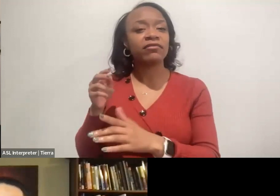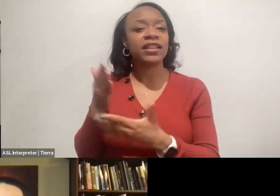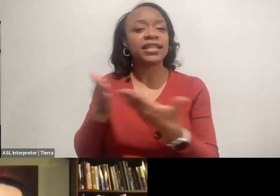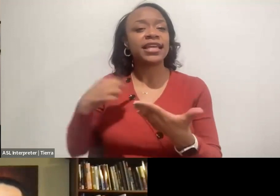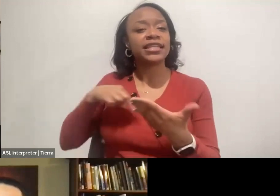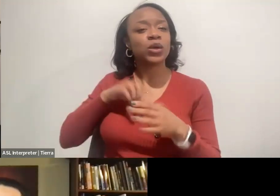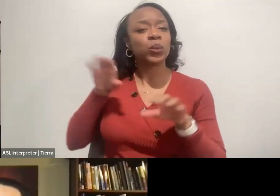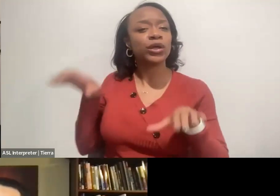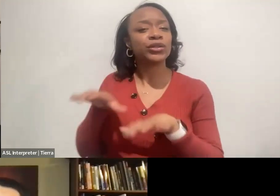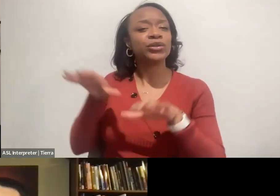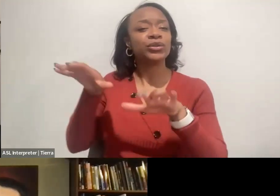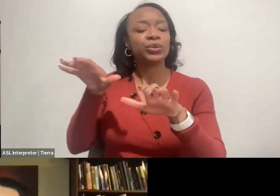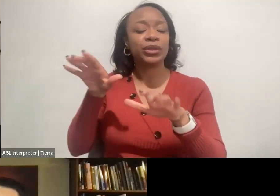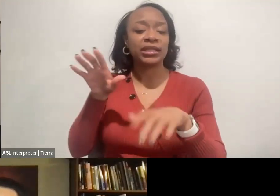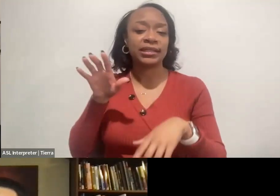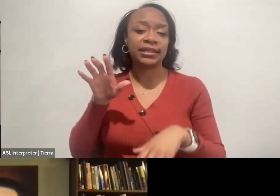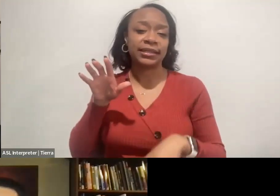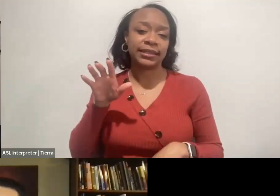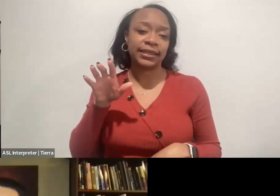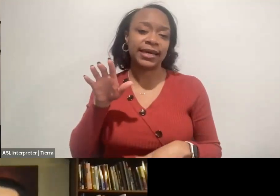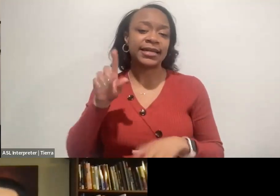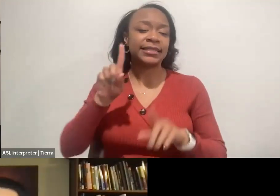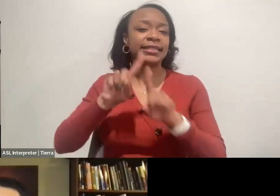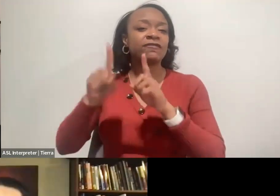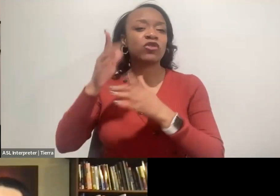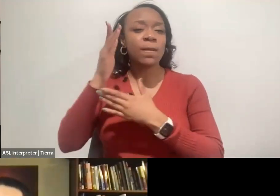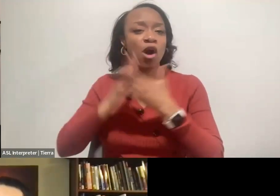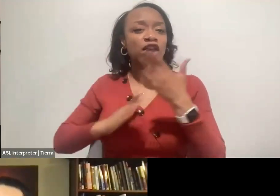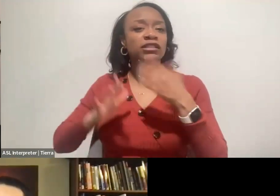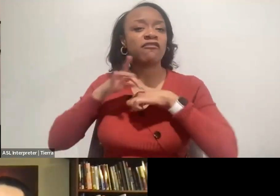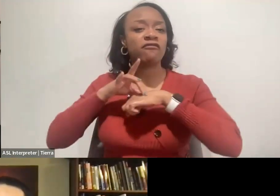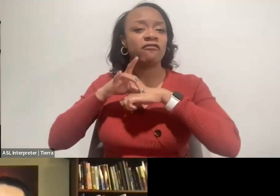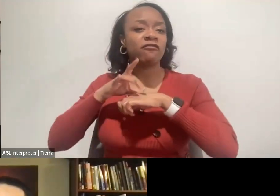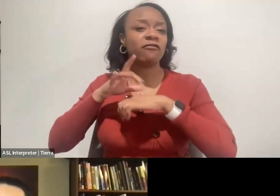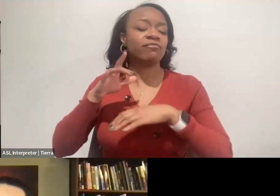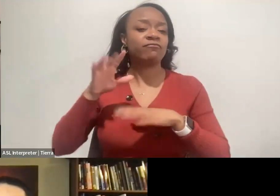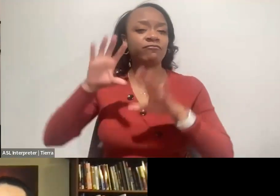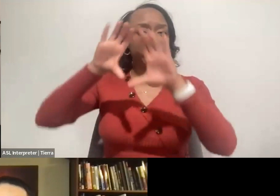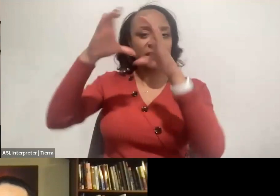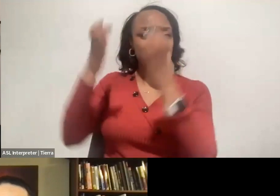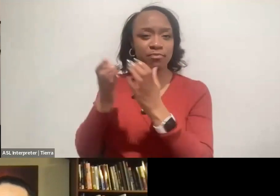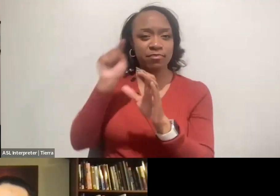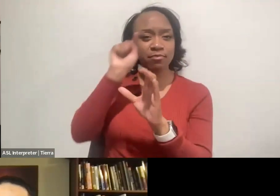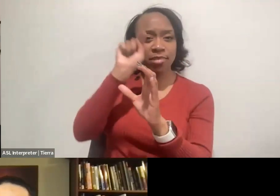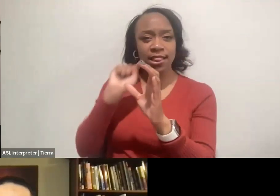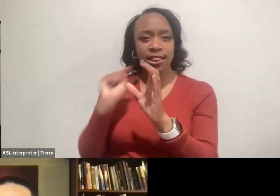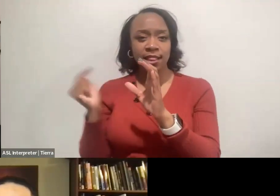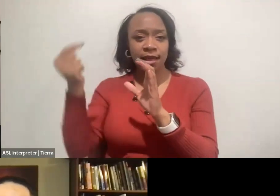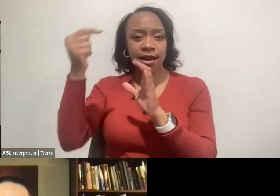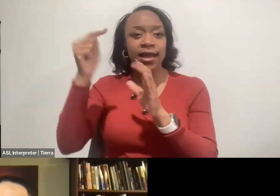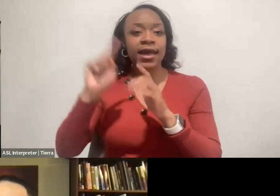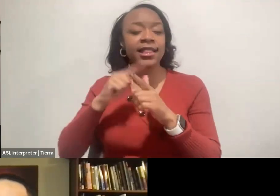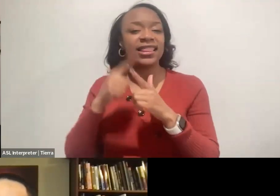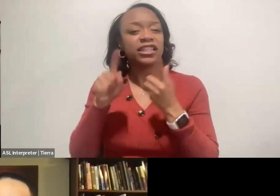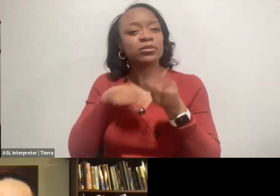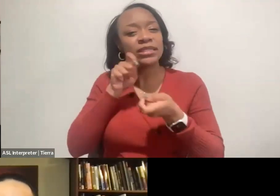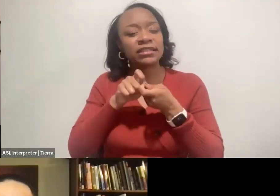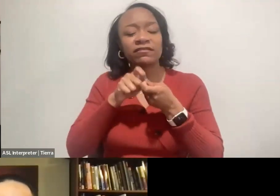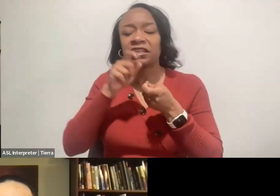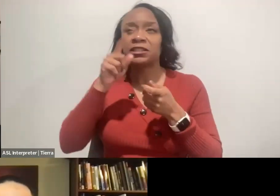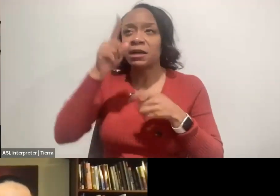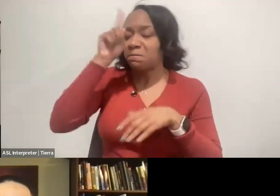in on different parts of the planet. And then the specifics, a couple that come to mind